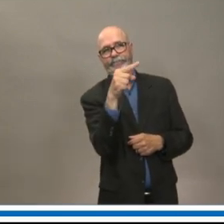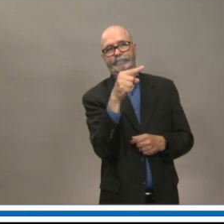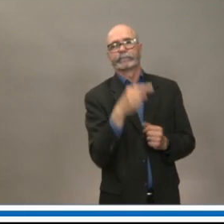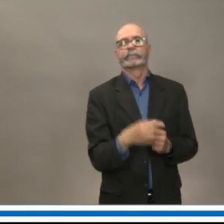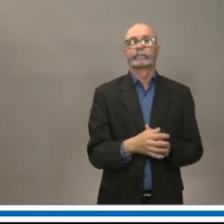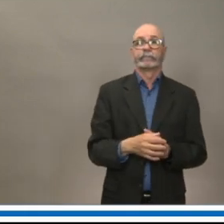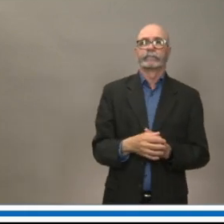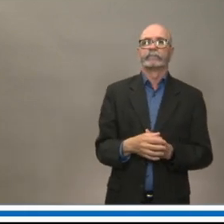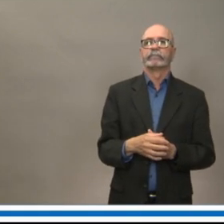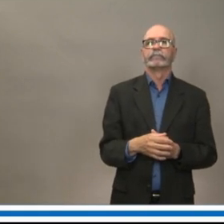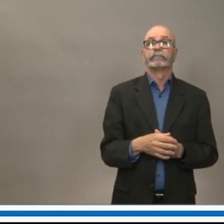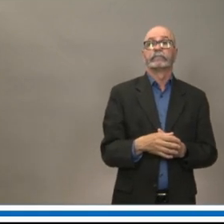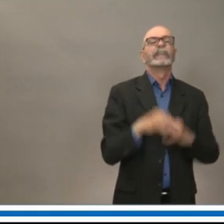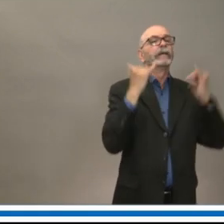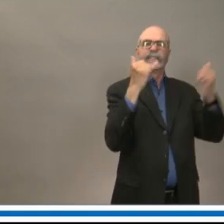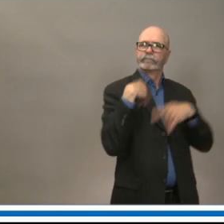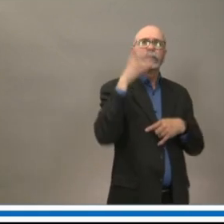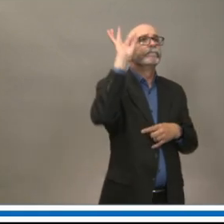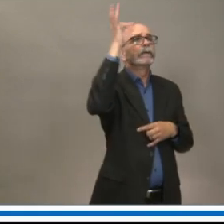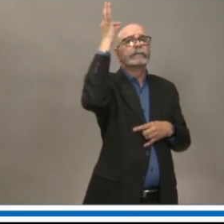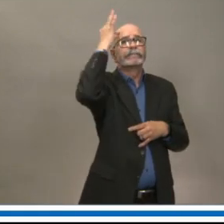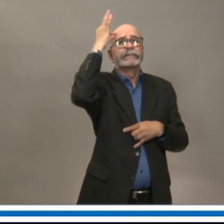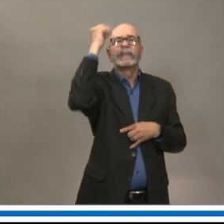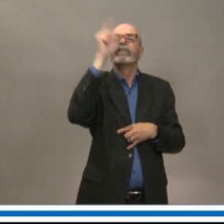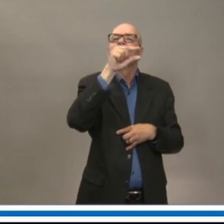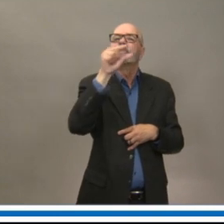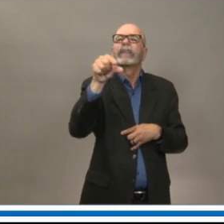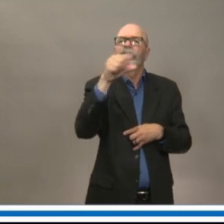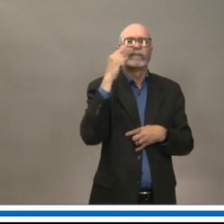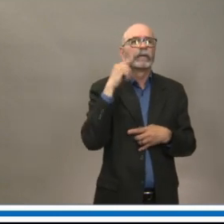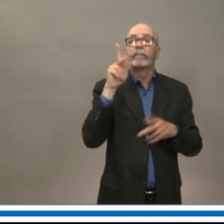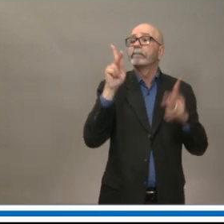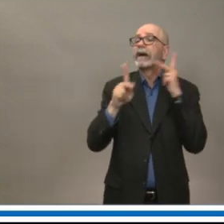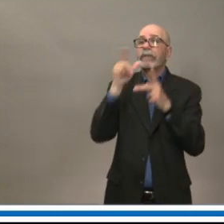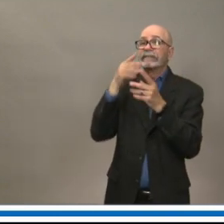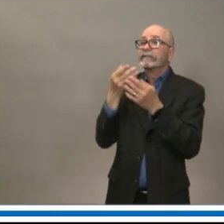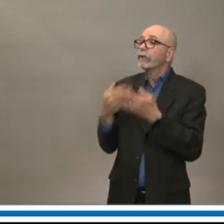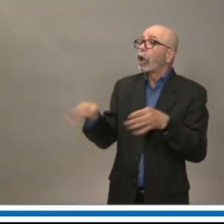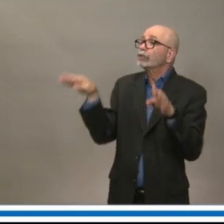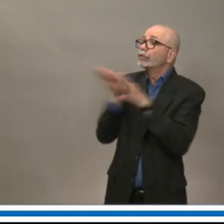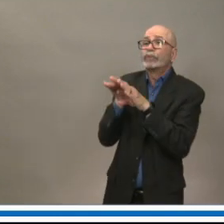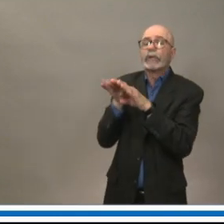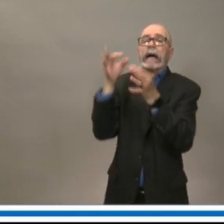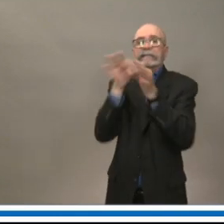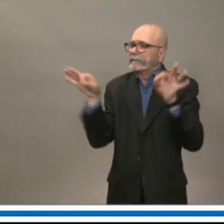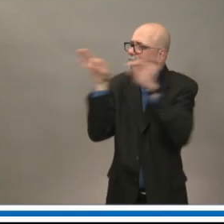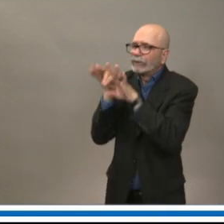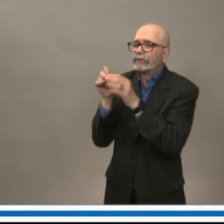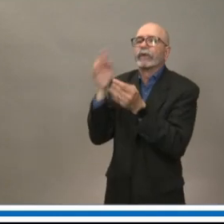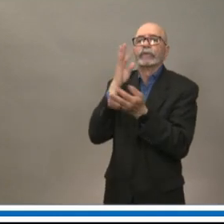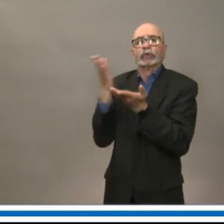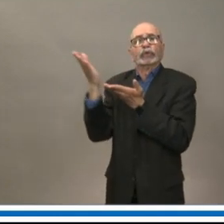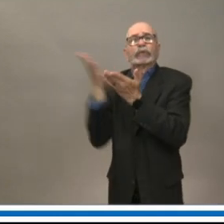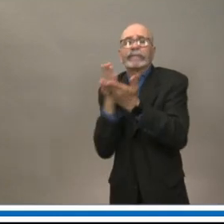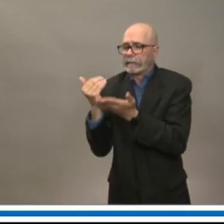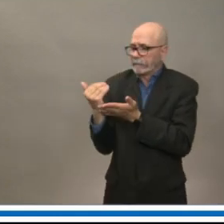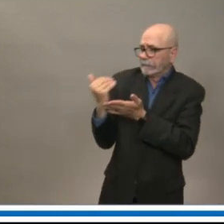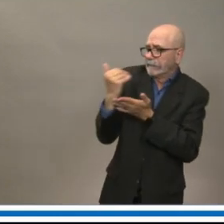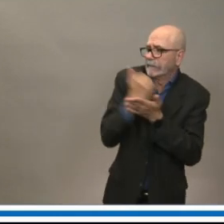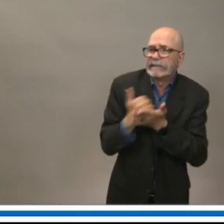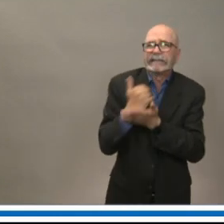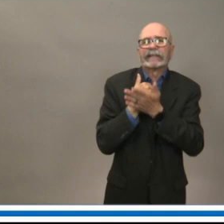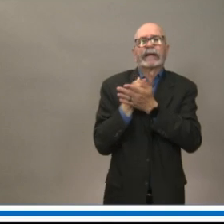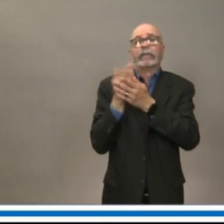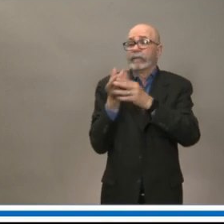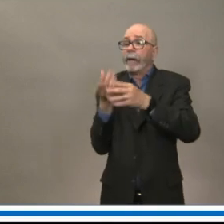wage top-up for certain essential workers if the province does the same. So I'm wondering, is the province ready to chip in a share